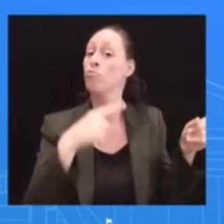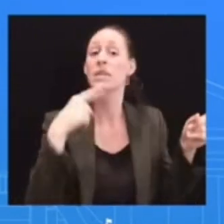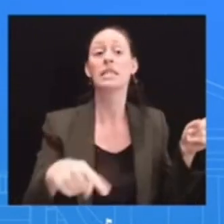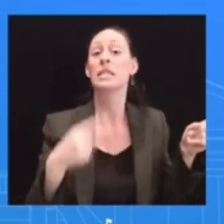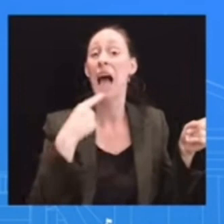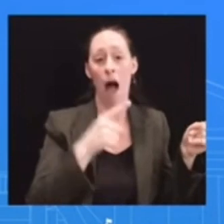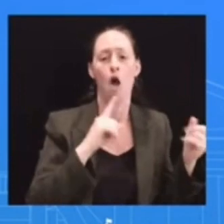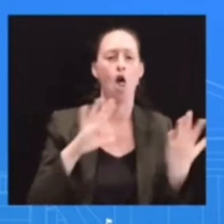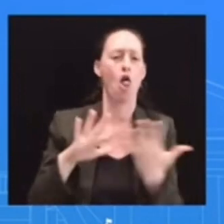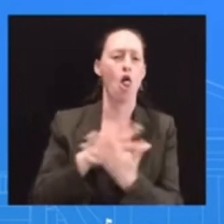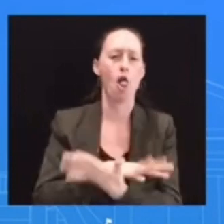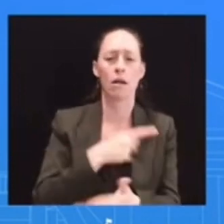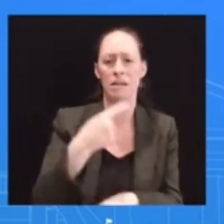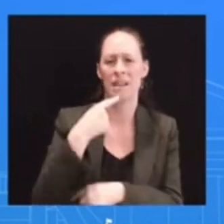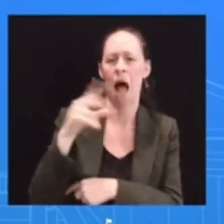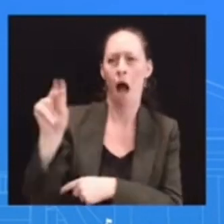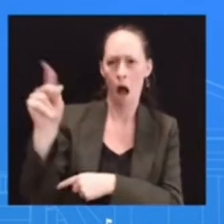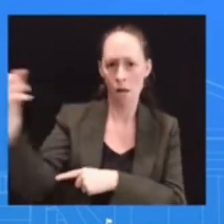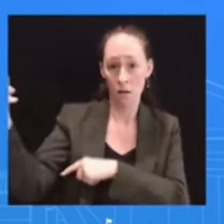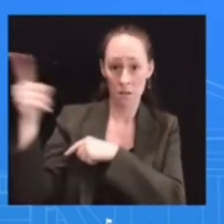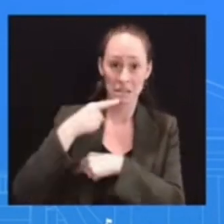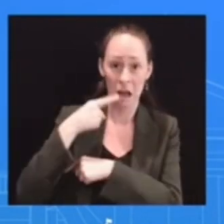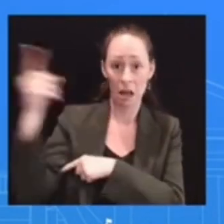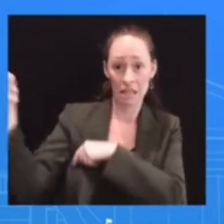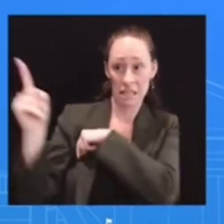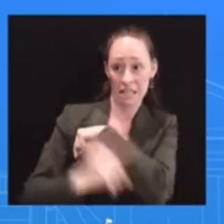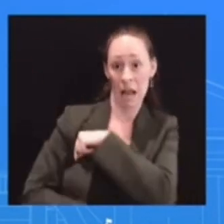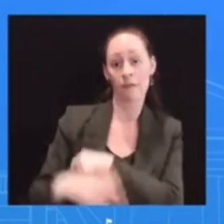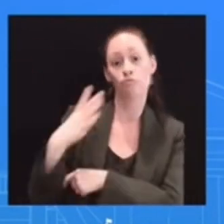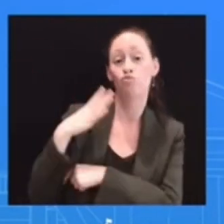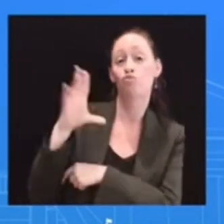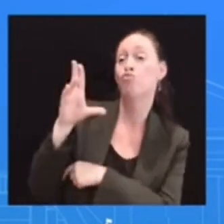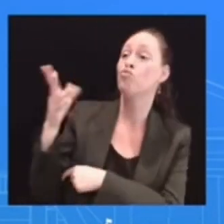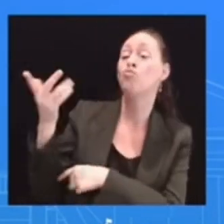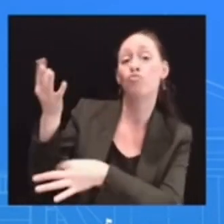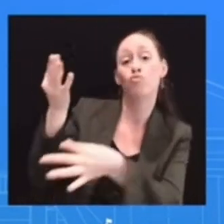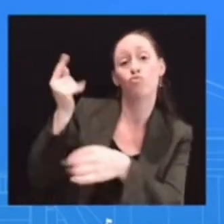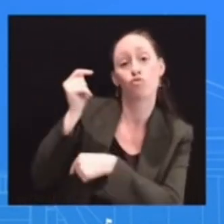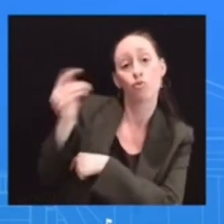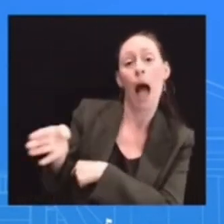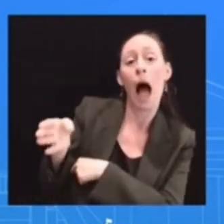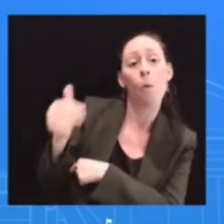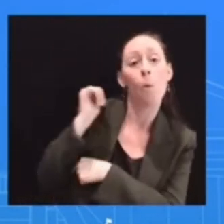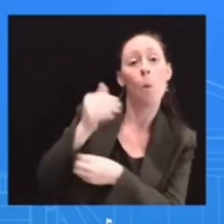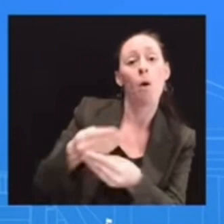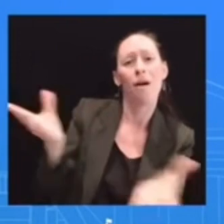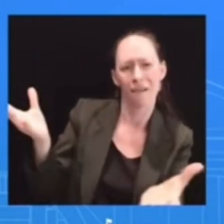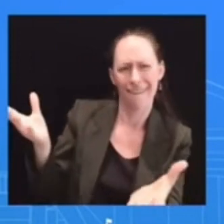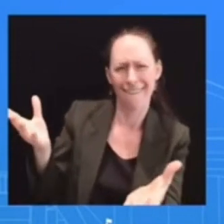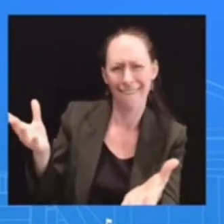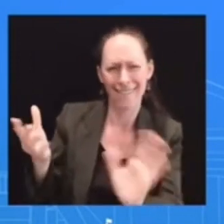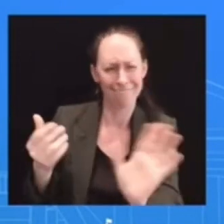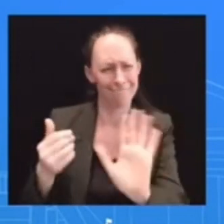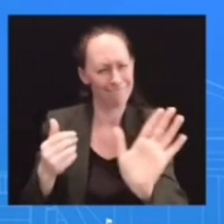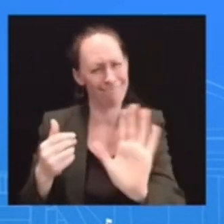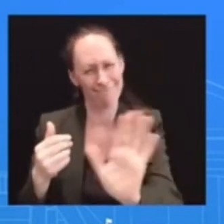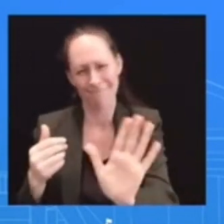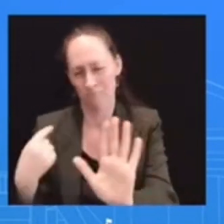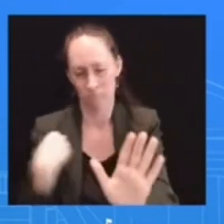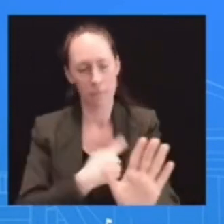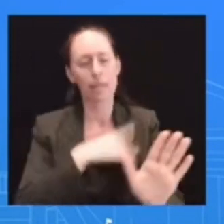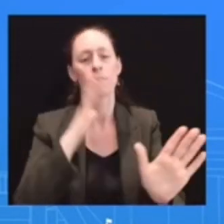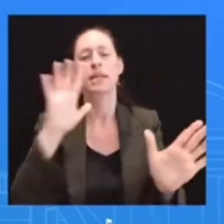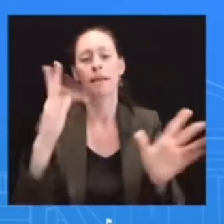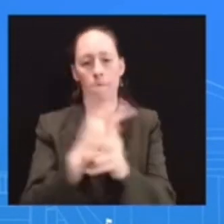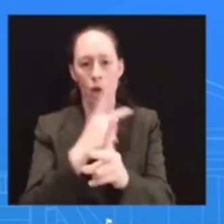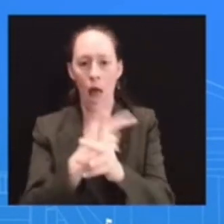that grain to markets that desperately need it, even if that's through other routes. A lot of work to be done here. This is a deeply regrettable and, as I said, a dangerous decision